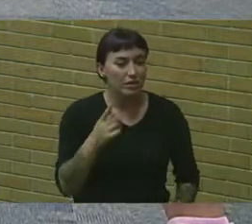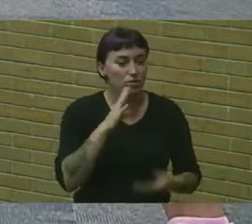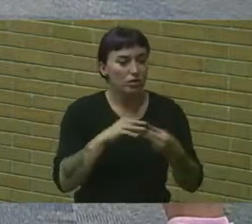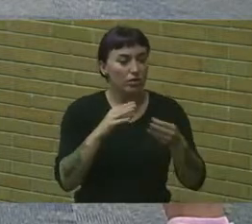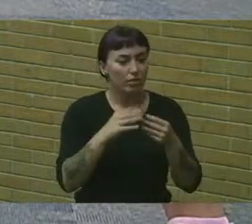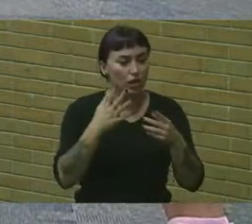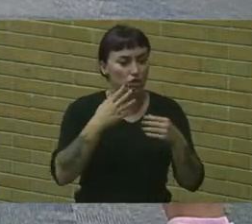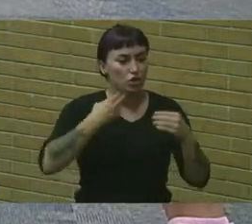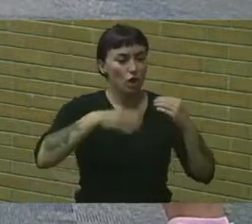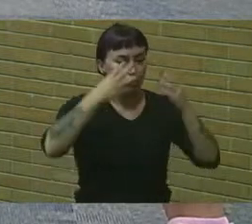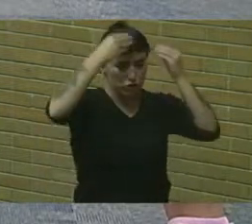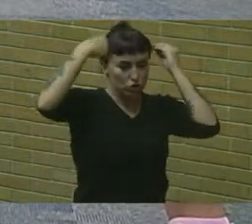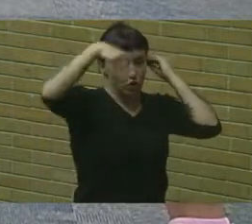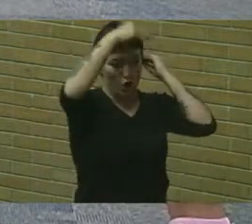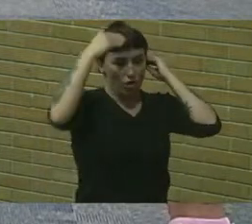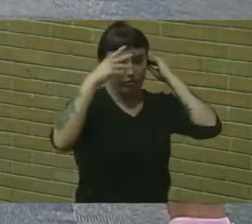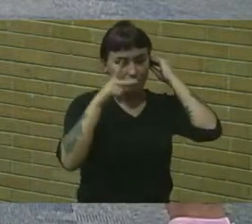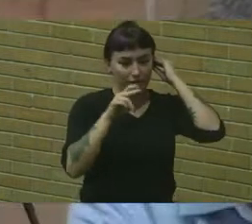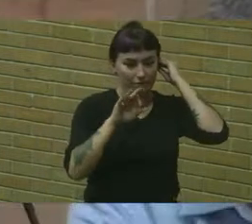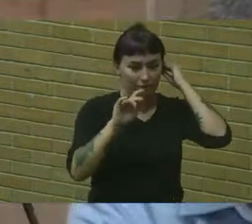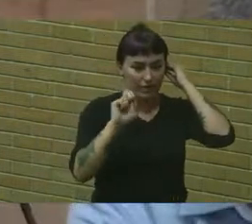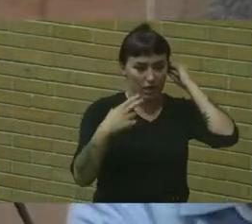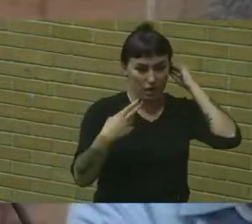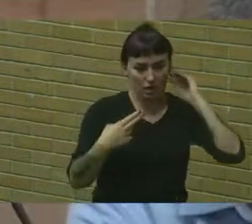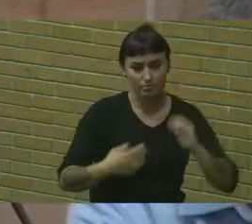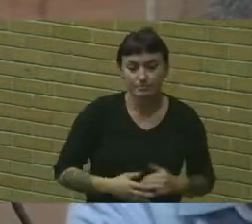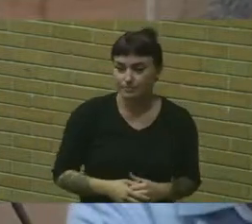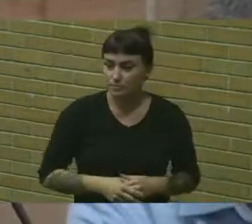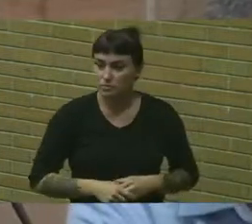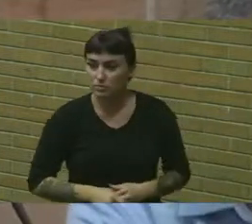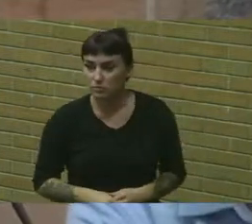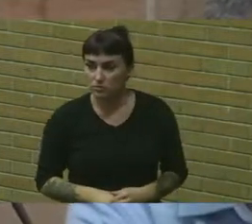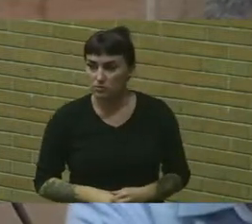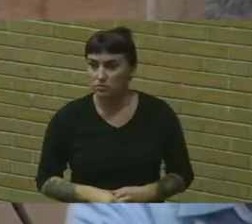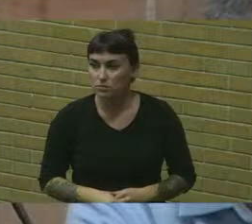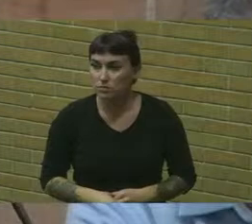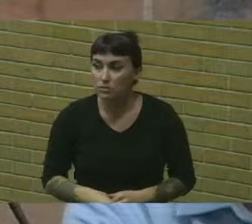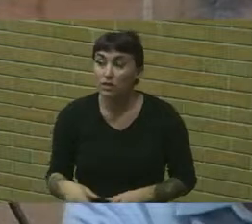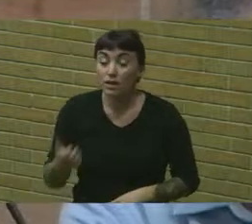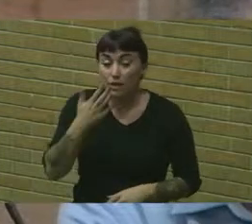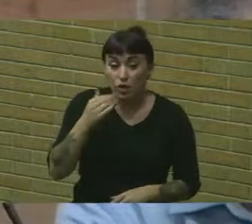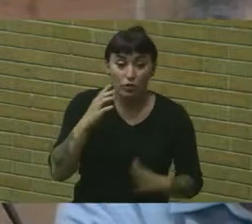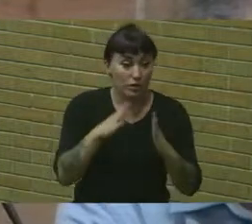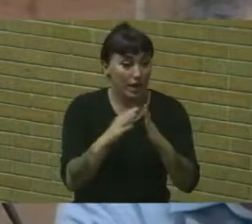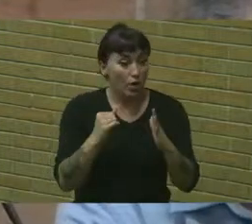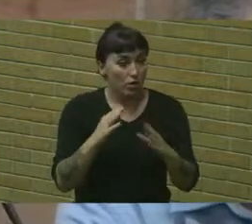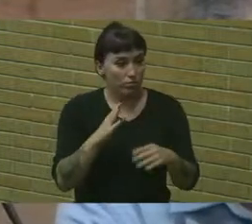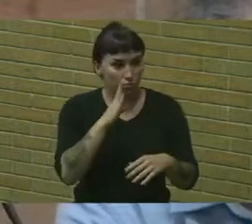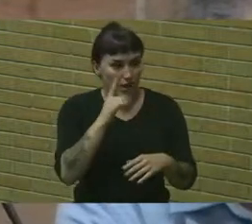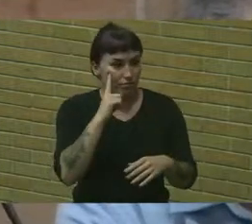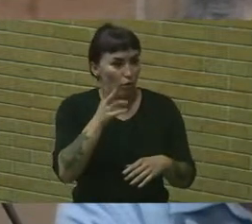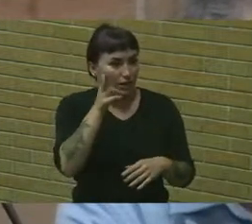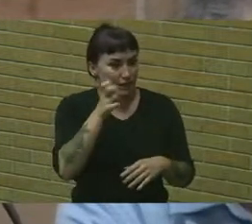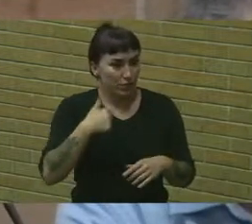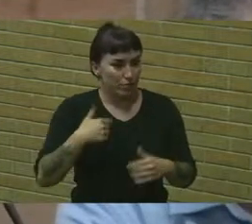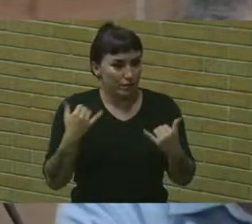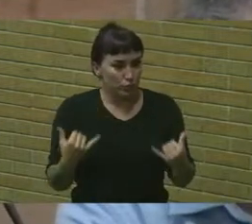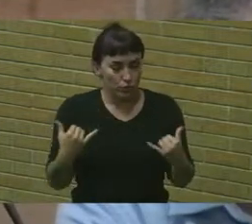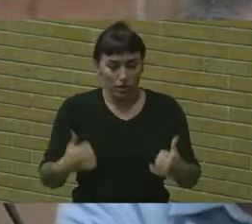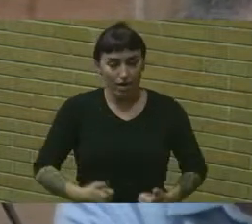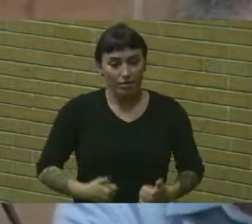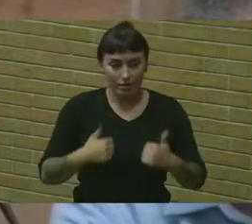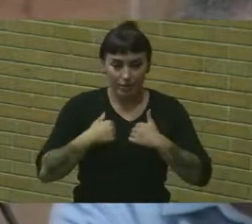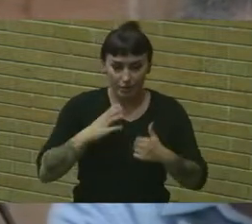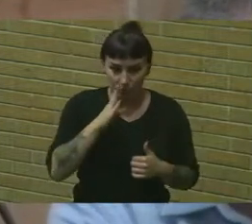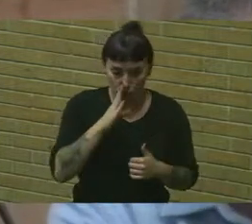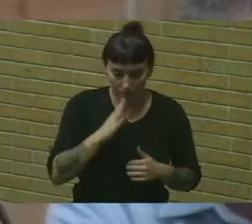Thank you to the town of Brighton for hearing me out today. I live in